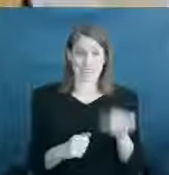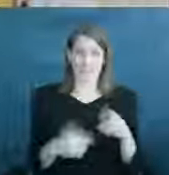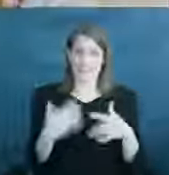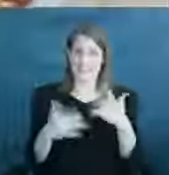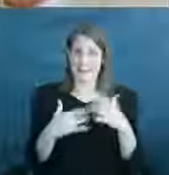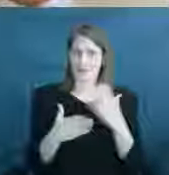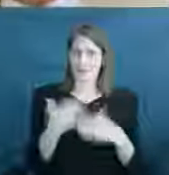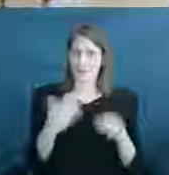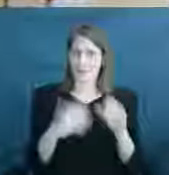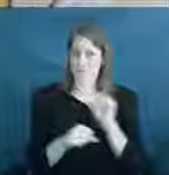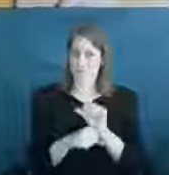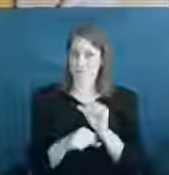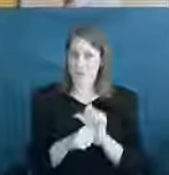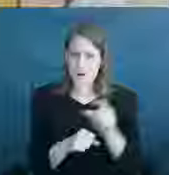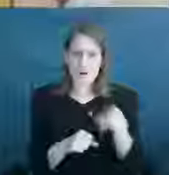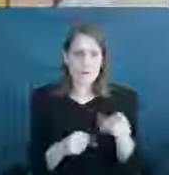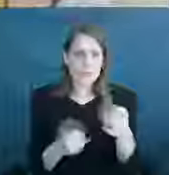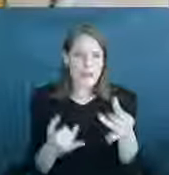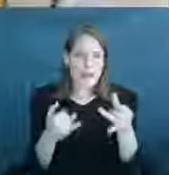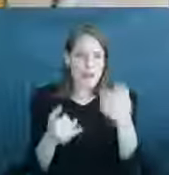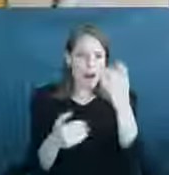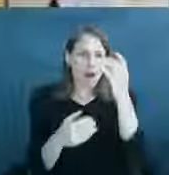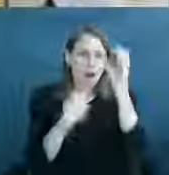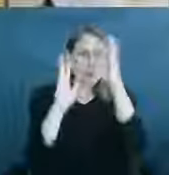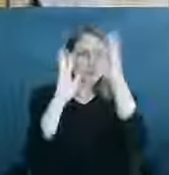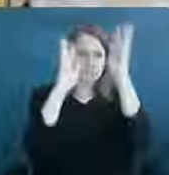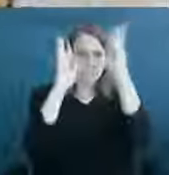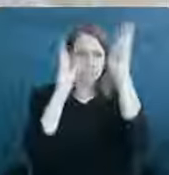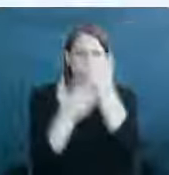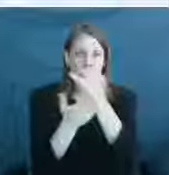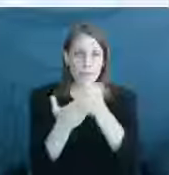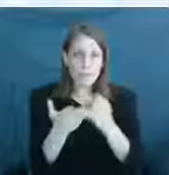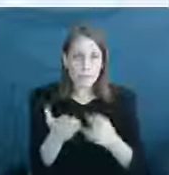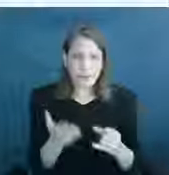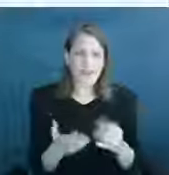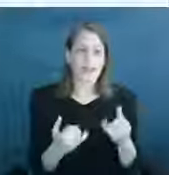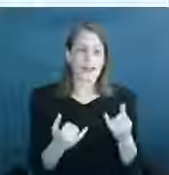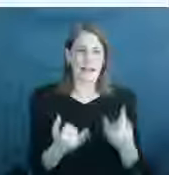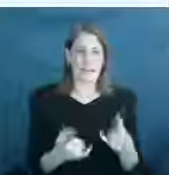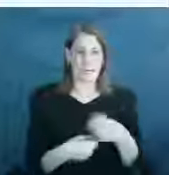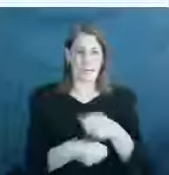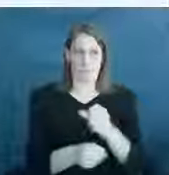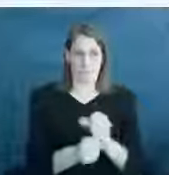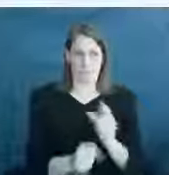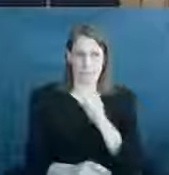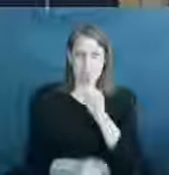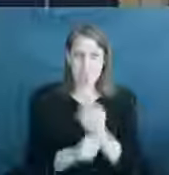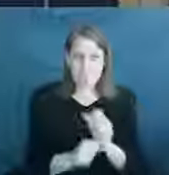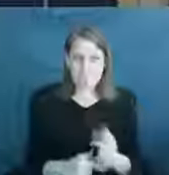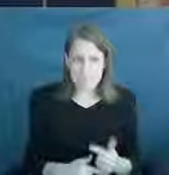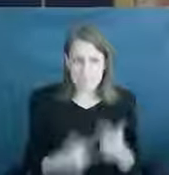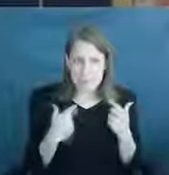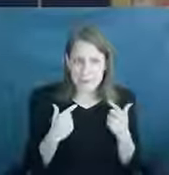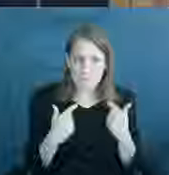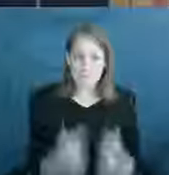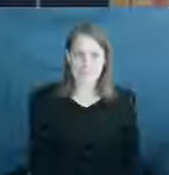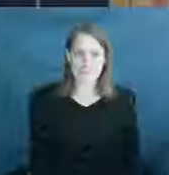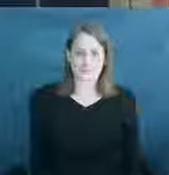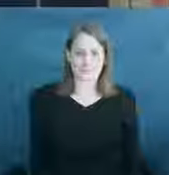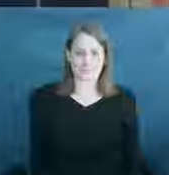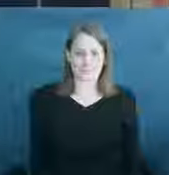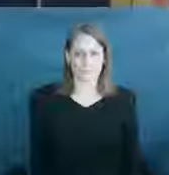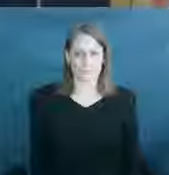drawings. To add to that today, this is the exciting part of the work. You've got to make your work come to